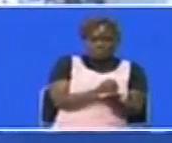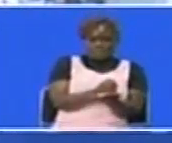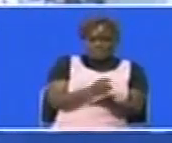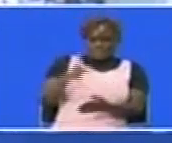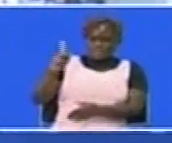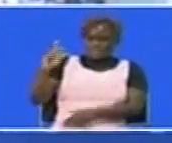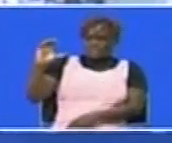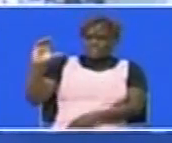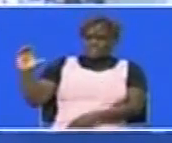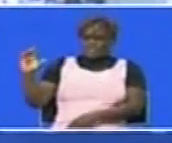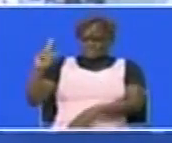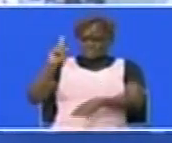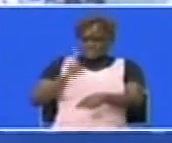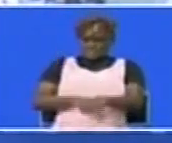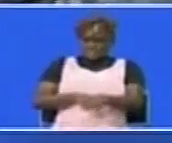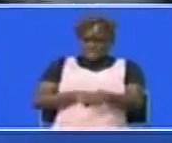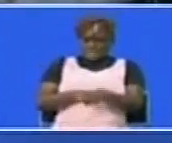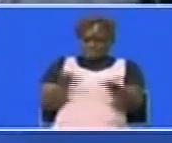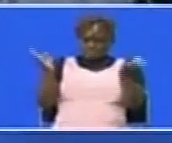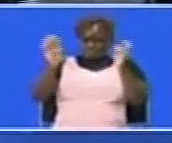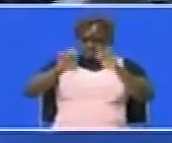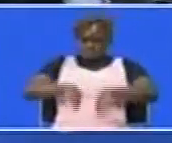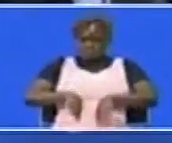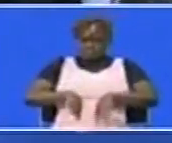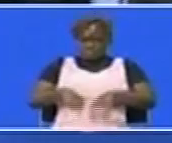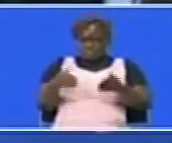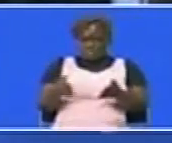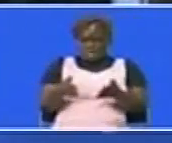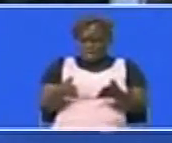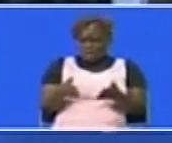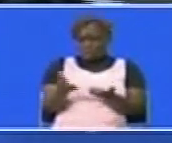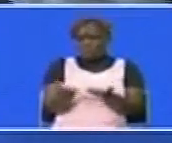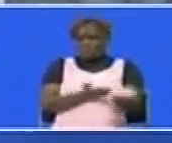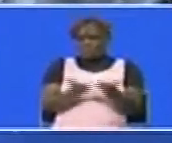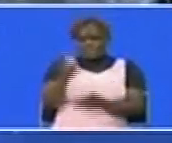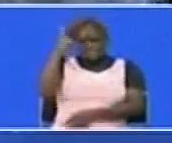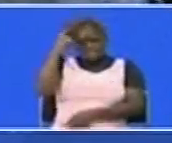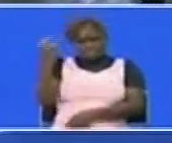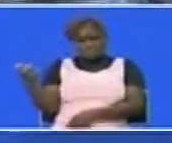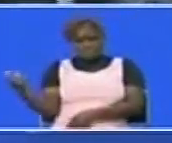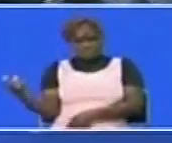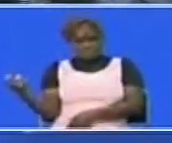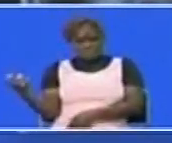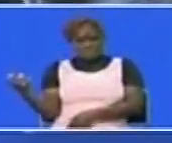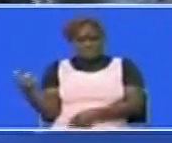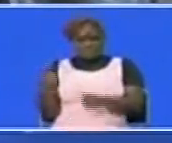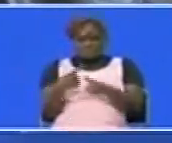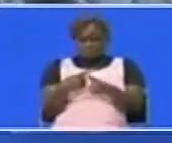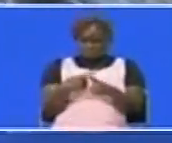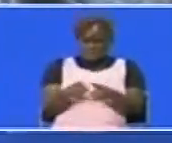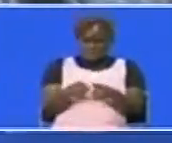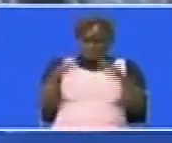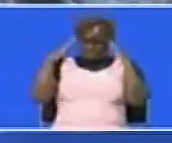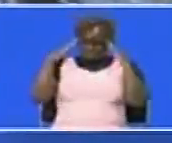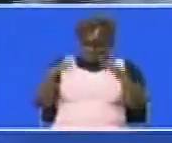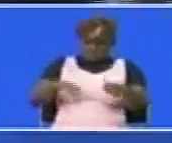KCC, and when the creamery went under, he now survives on selling charcoal around the Langas estate, but he's still a keen